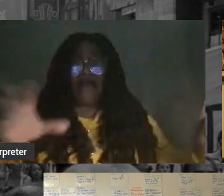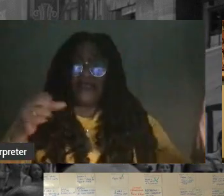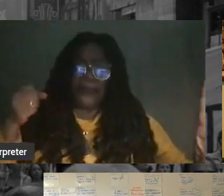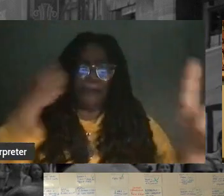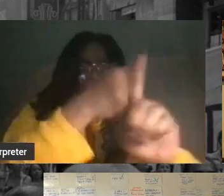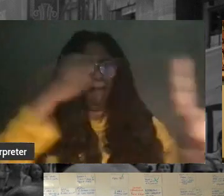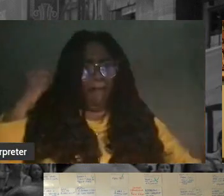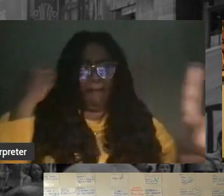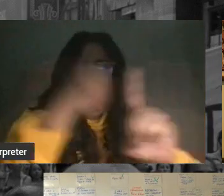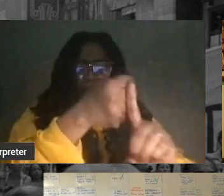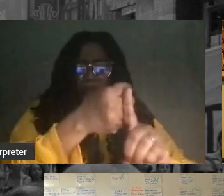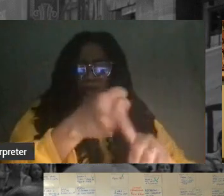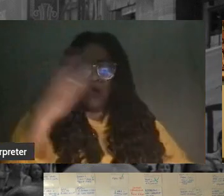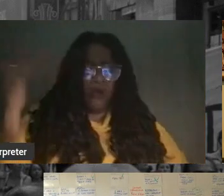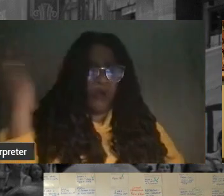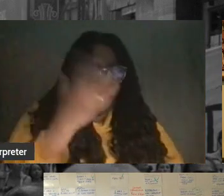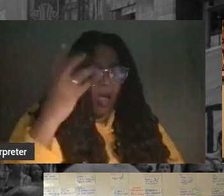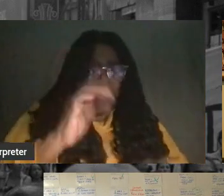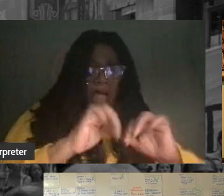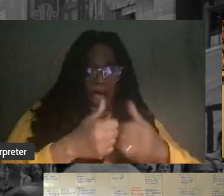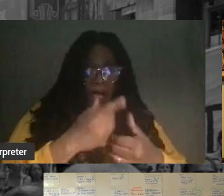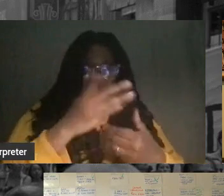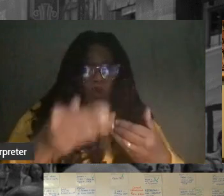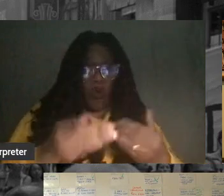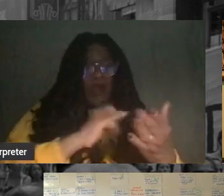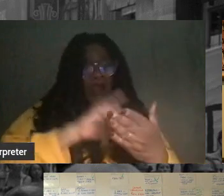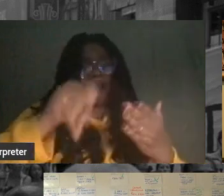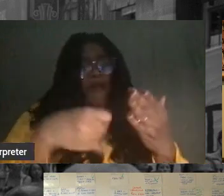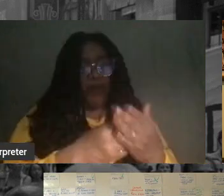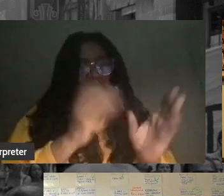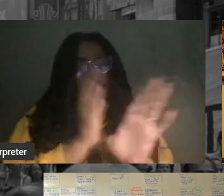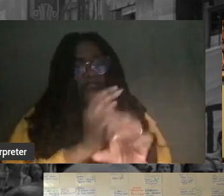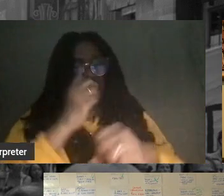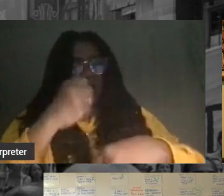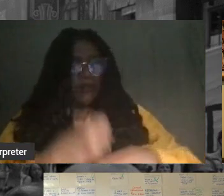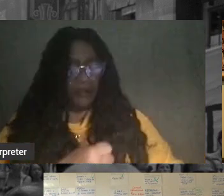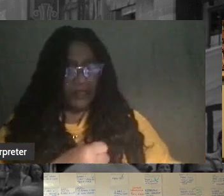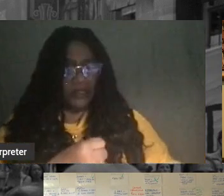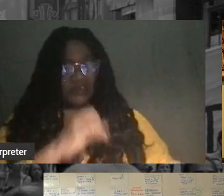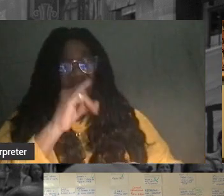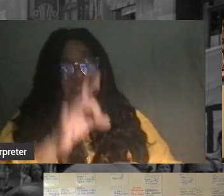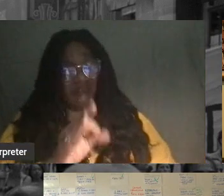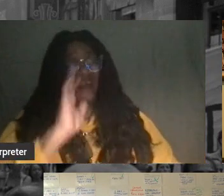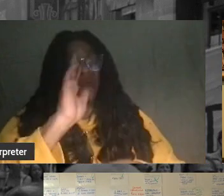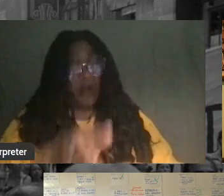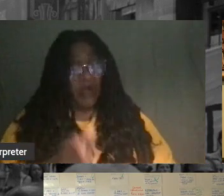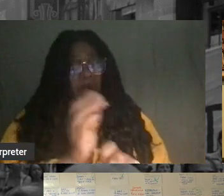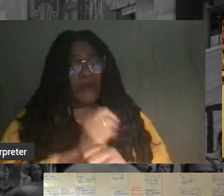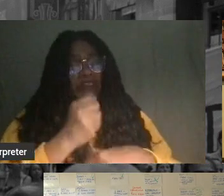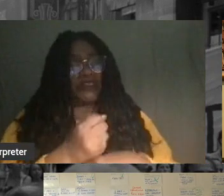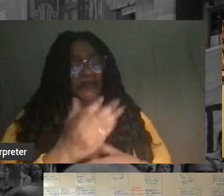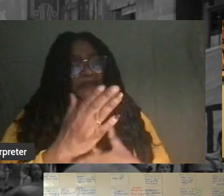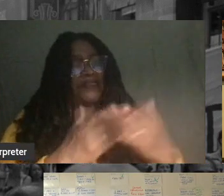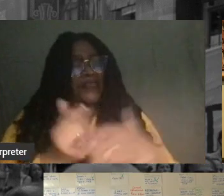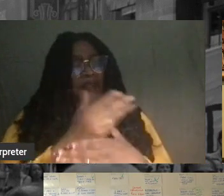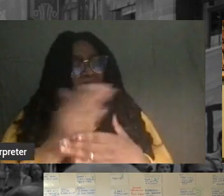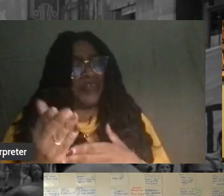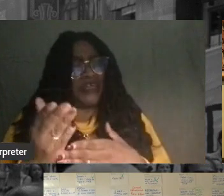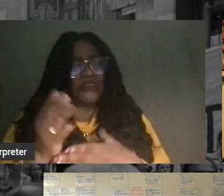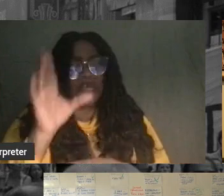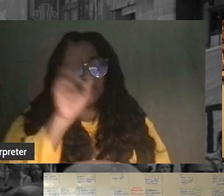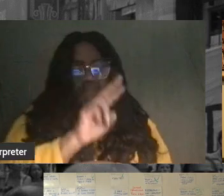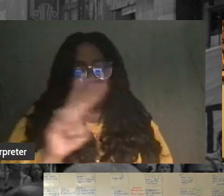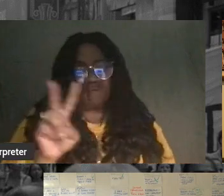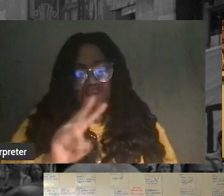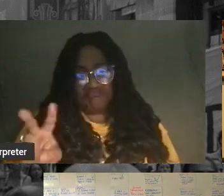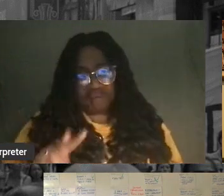impact on how your project's going to be produced, whether it's going to be produced. What are some of the things that you look at when you're